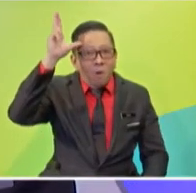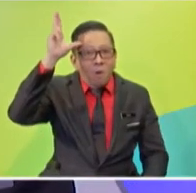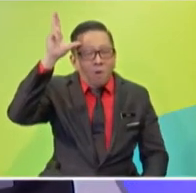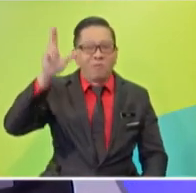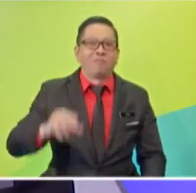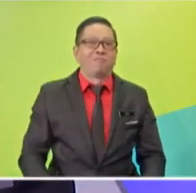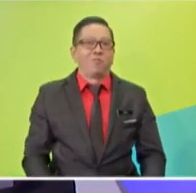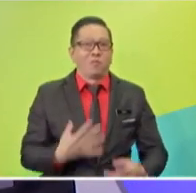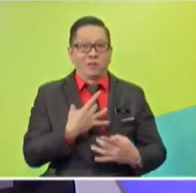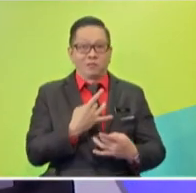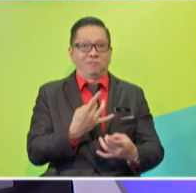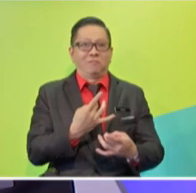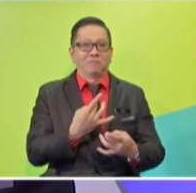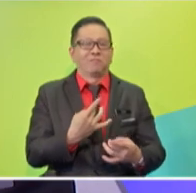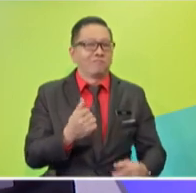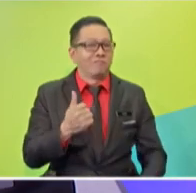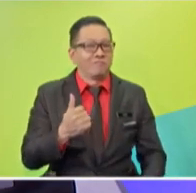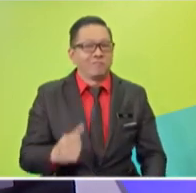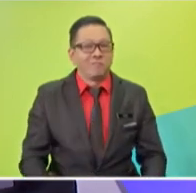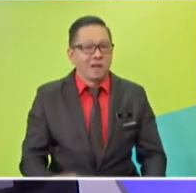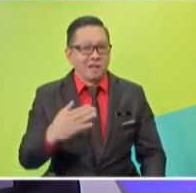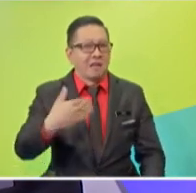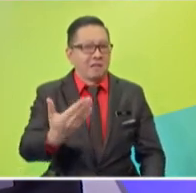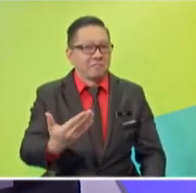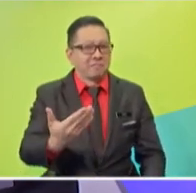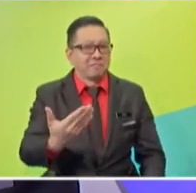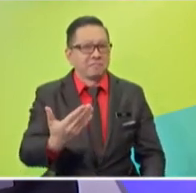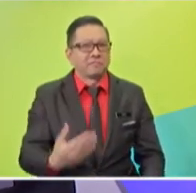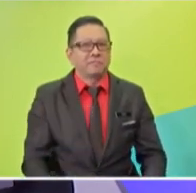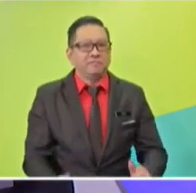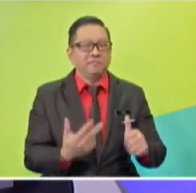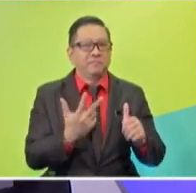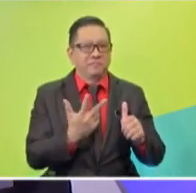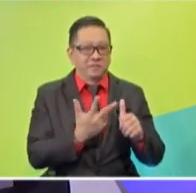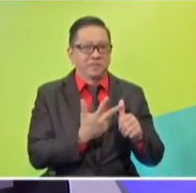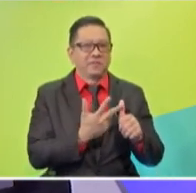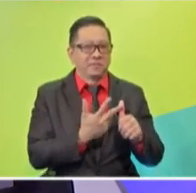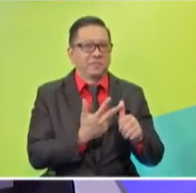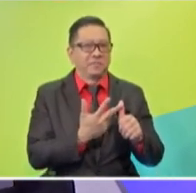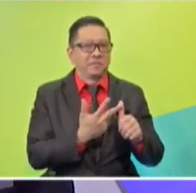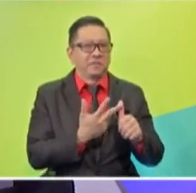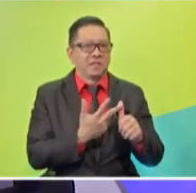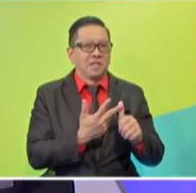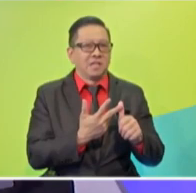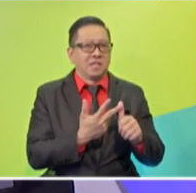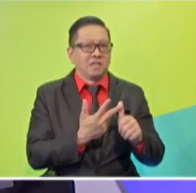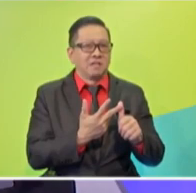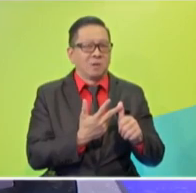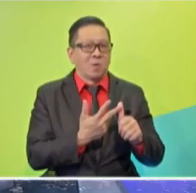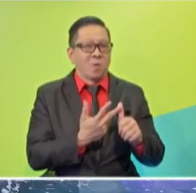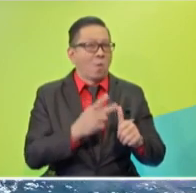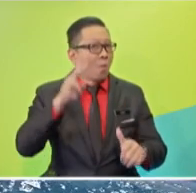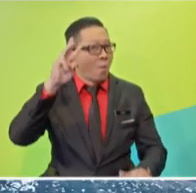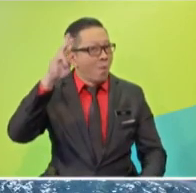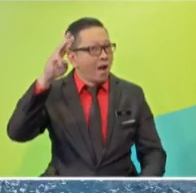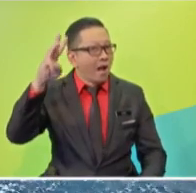Interesting. That's pretty interesting. And next, earlier on, right, Shafika has acted out as a